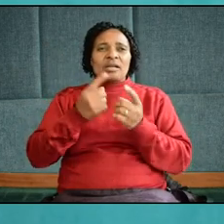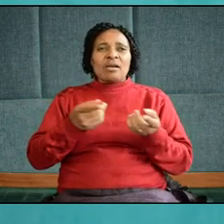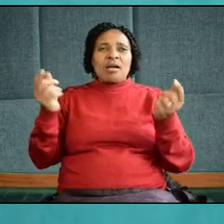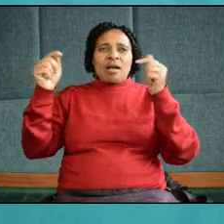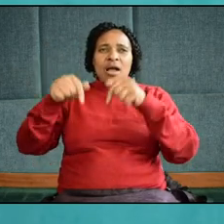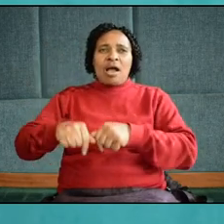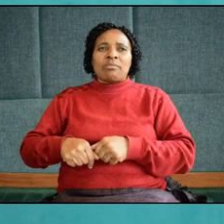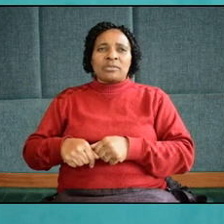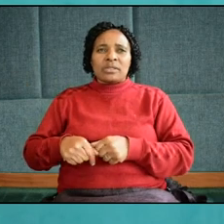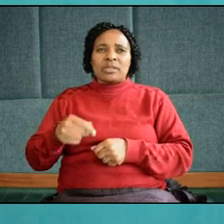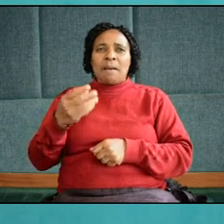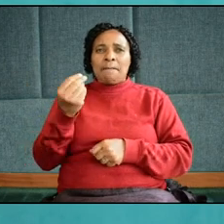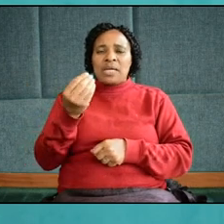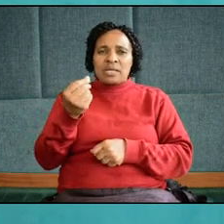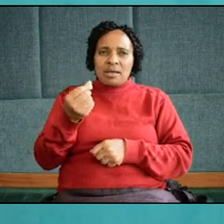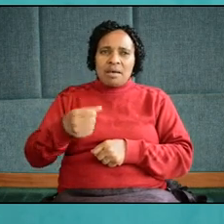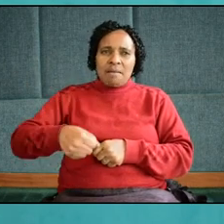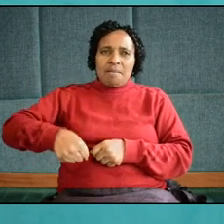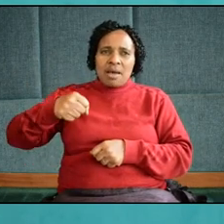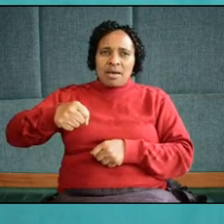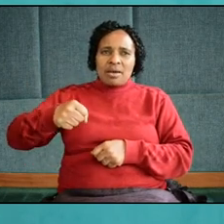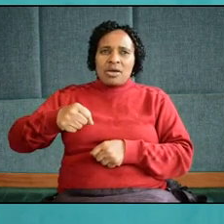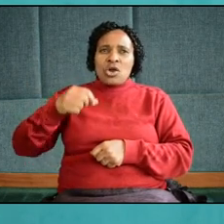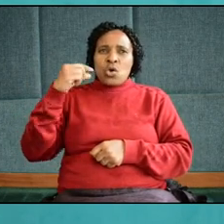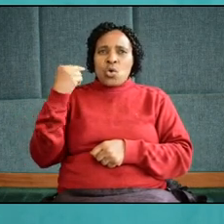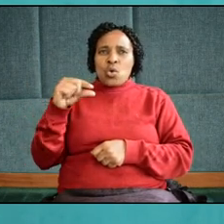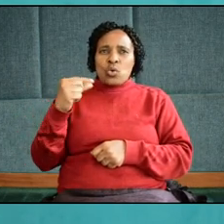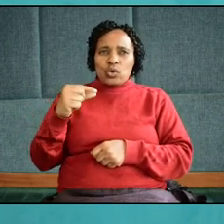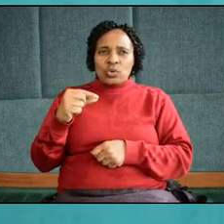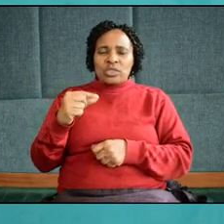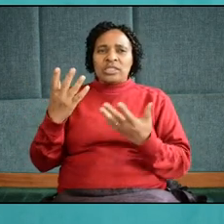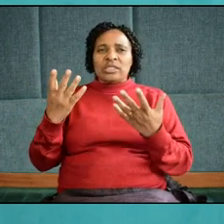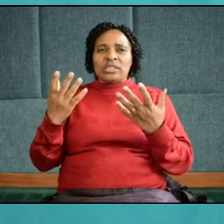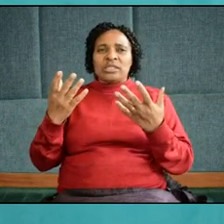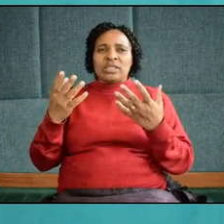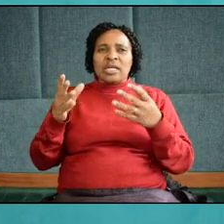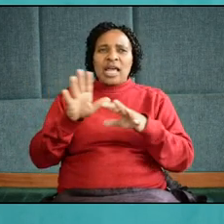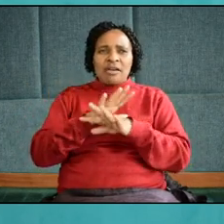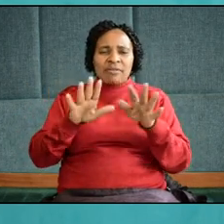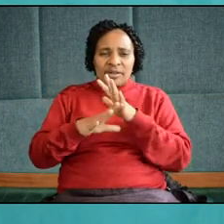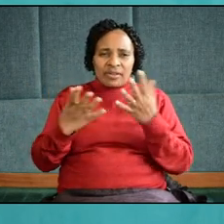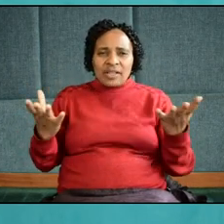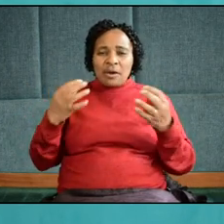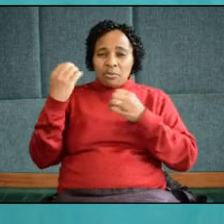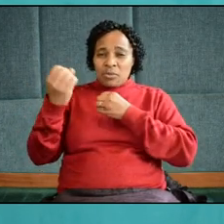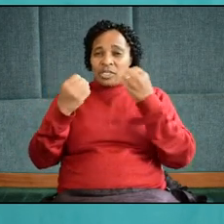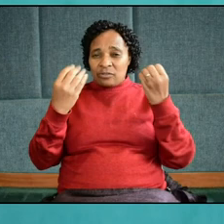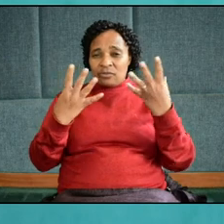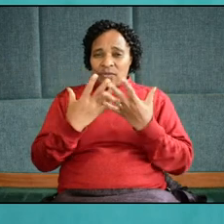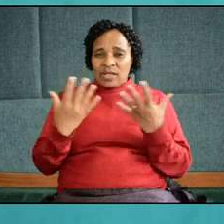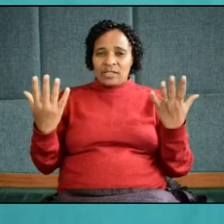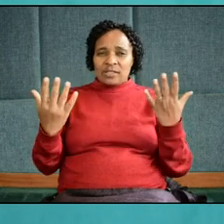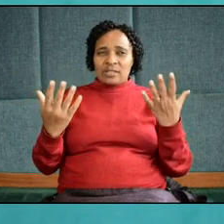across a bag of money. It has gold, it has jewelry, it has bracelets, all those precious things.